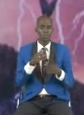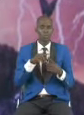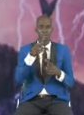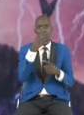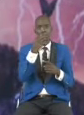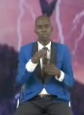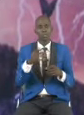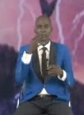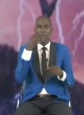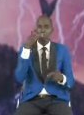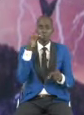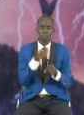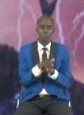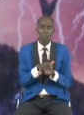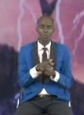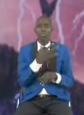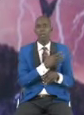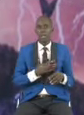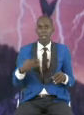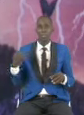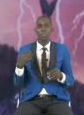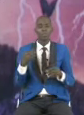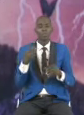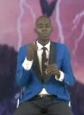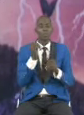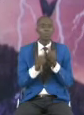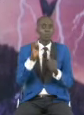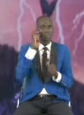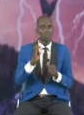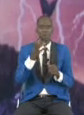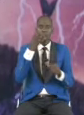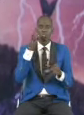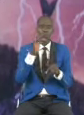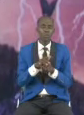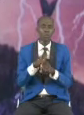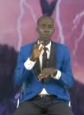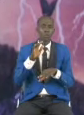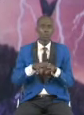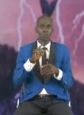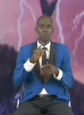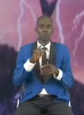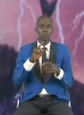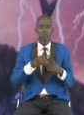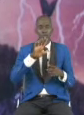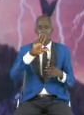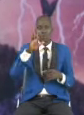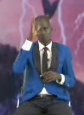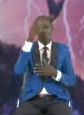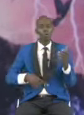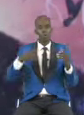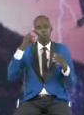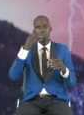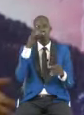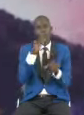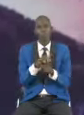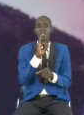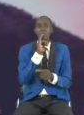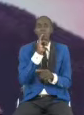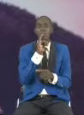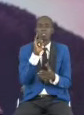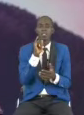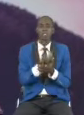the mercy which is swear unto thy fathers. What covenant is that? Look at verse